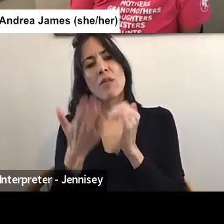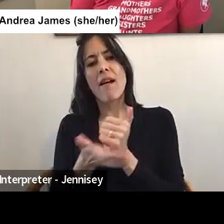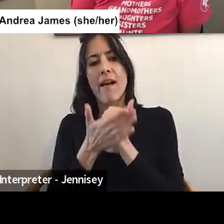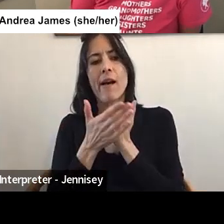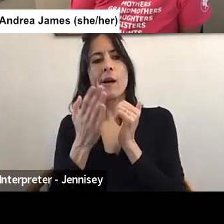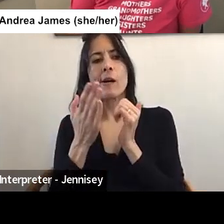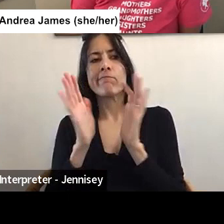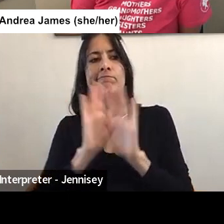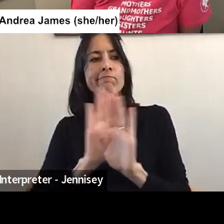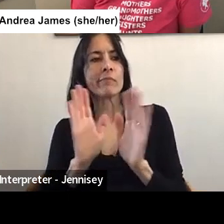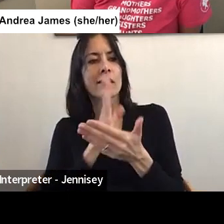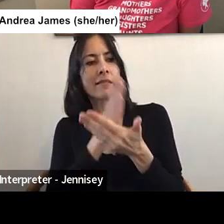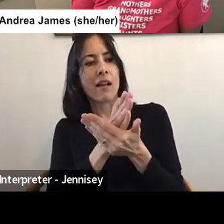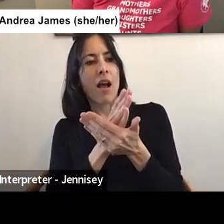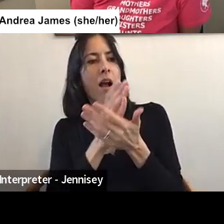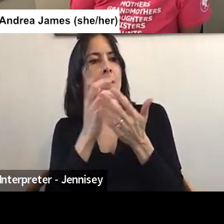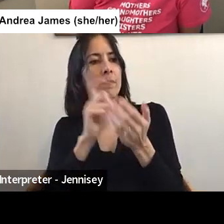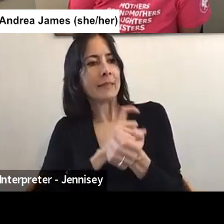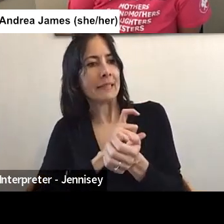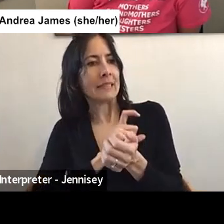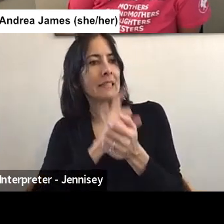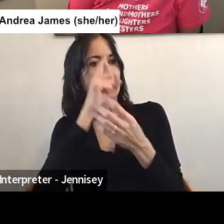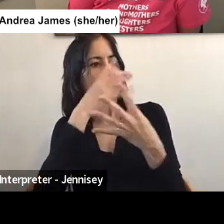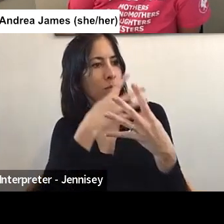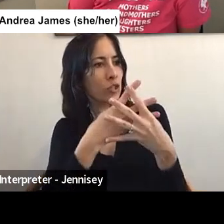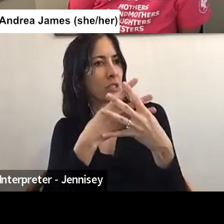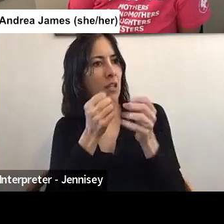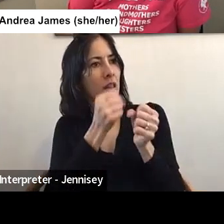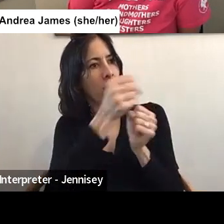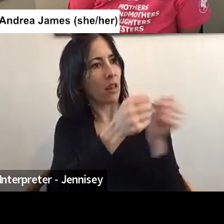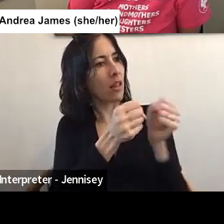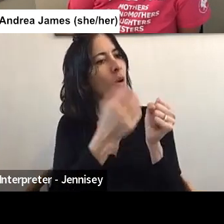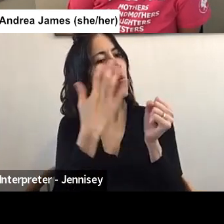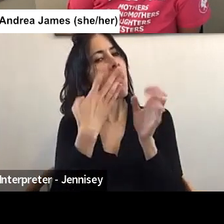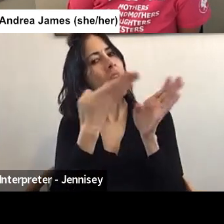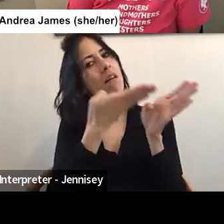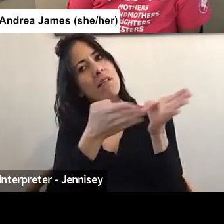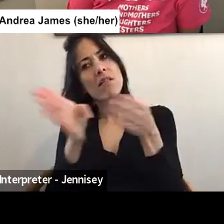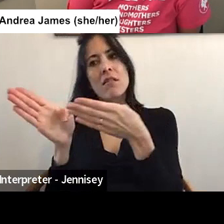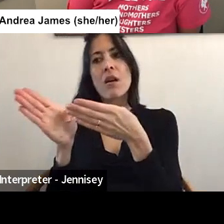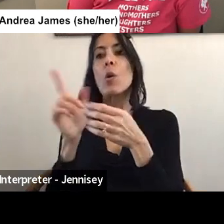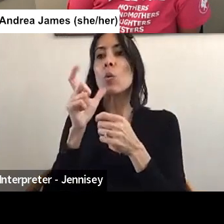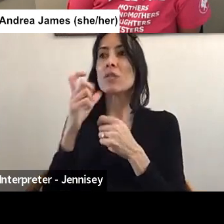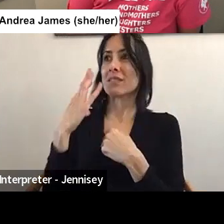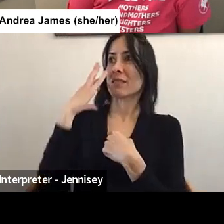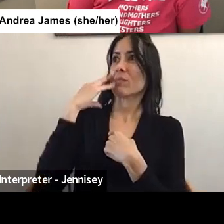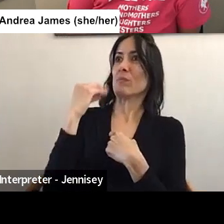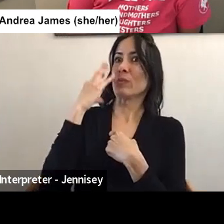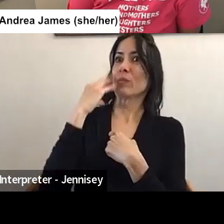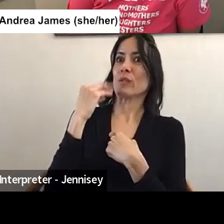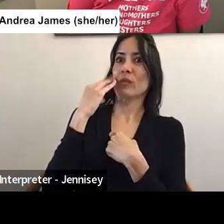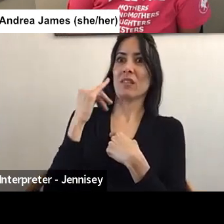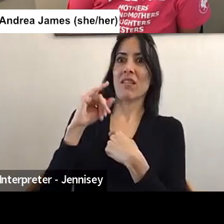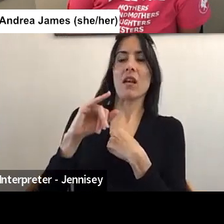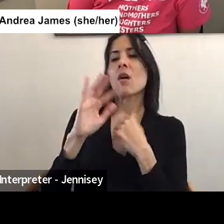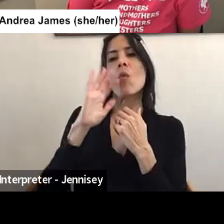criminal legal system focused on police and prisons to a system led by directly affected people from within their communities